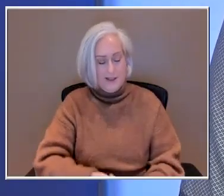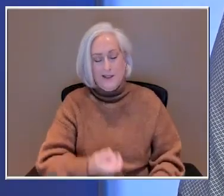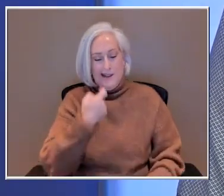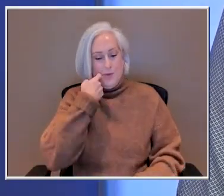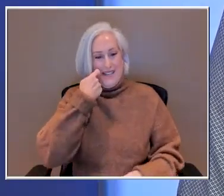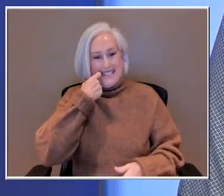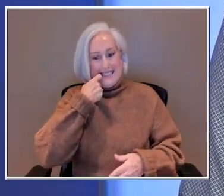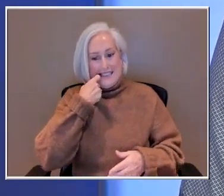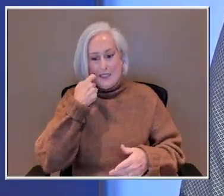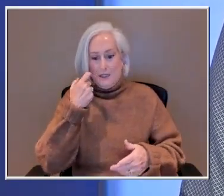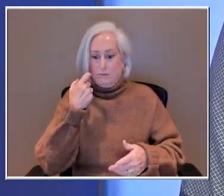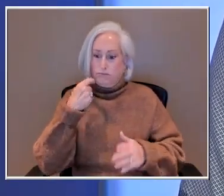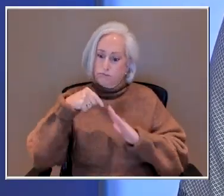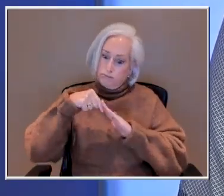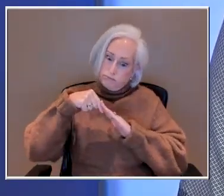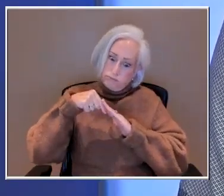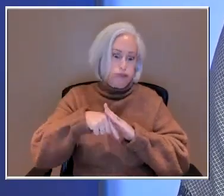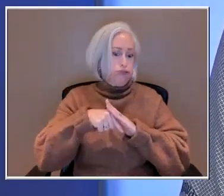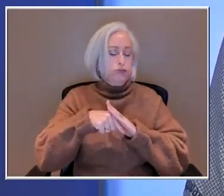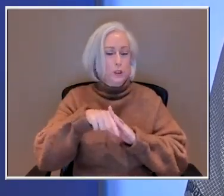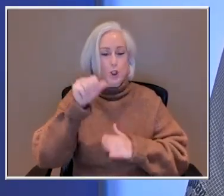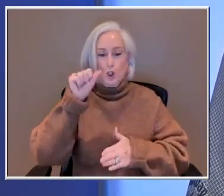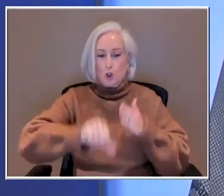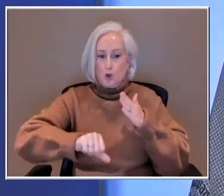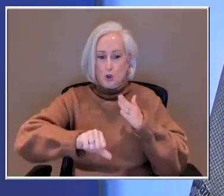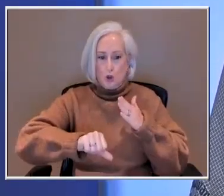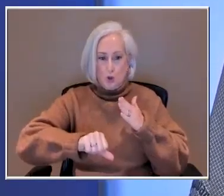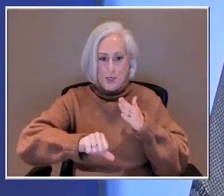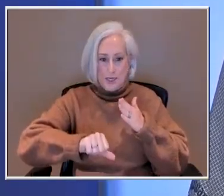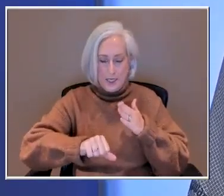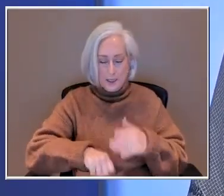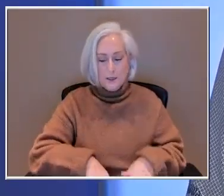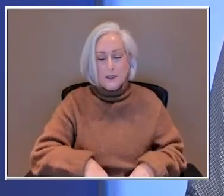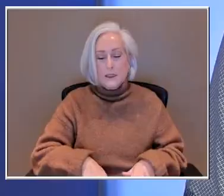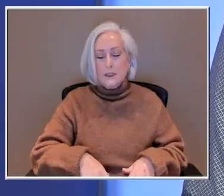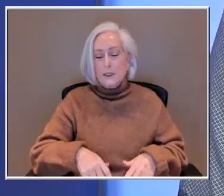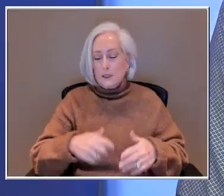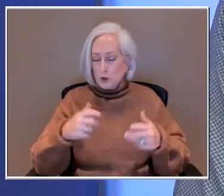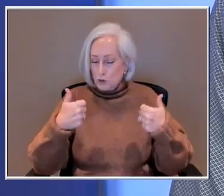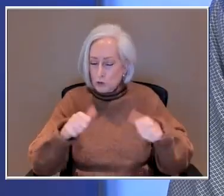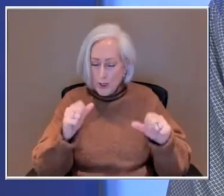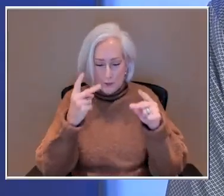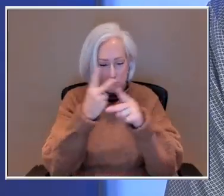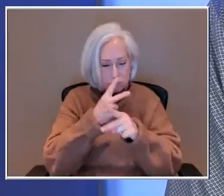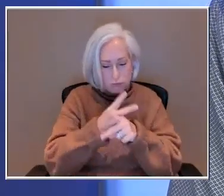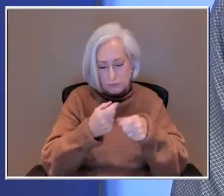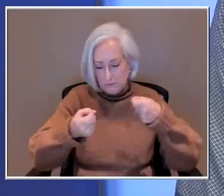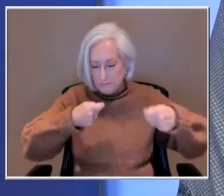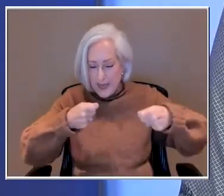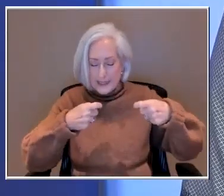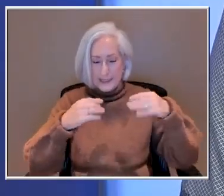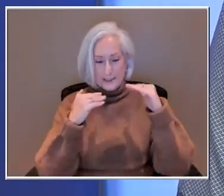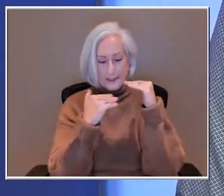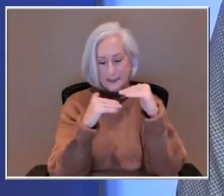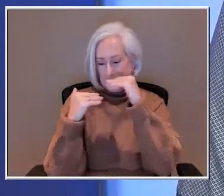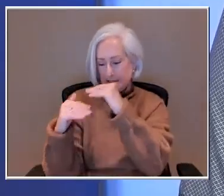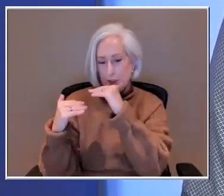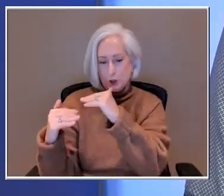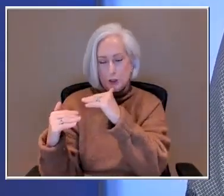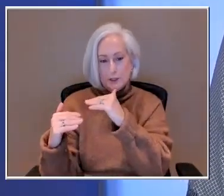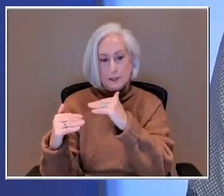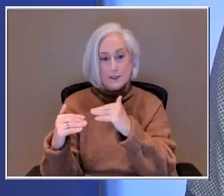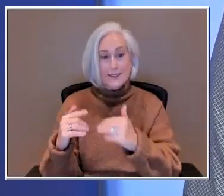and dealing with the restrictions that come after something like that. And then you have the personal side of it, that you have an